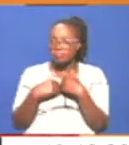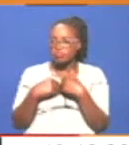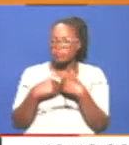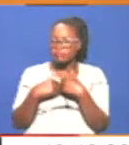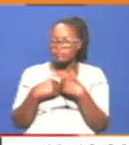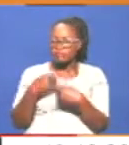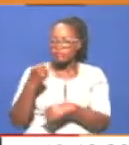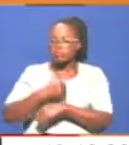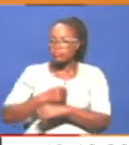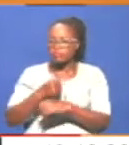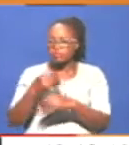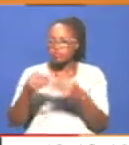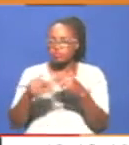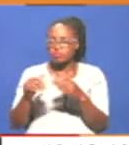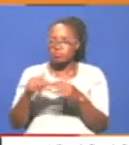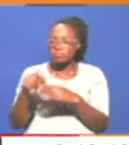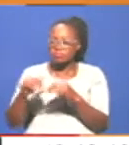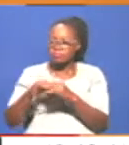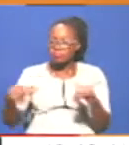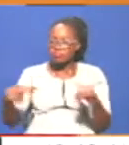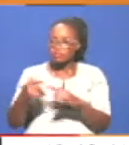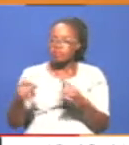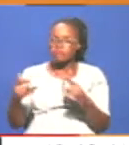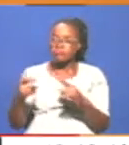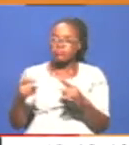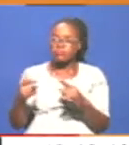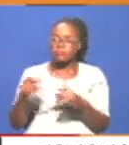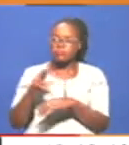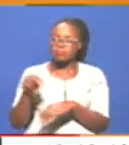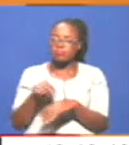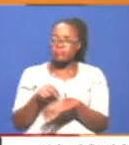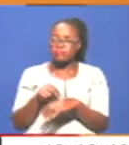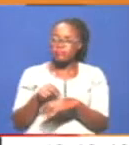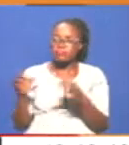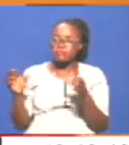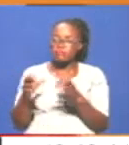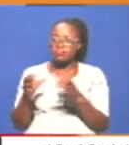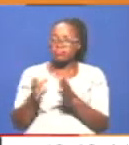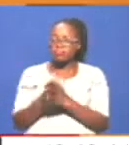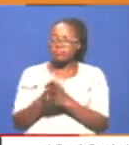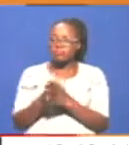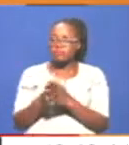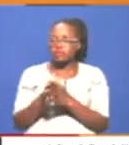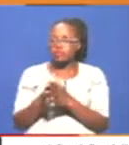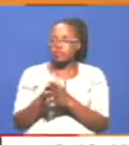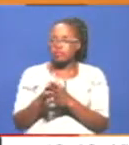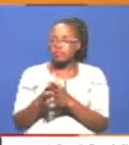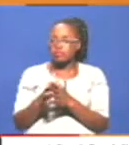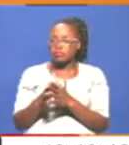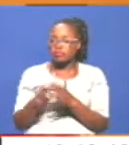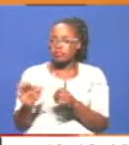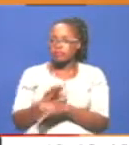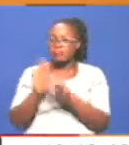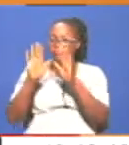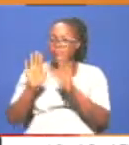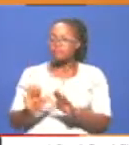operating separately from the national organization. But the most important thing is to get